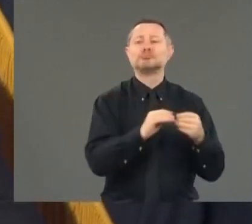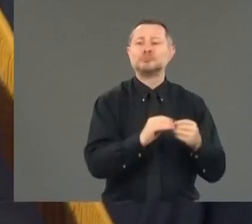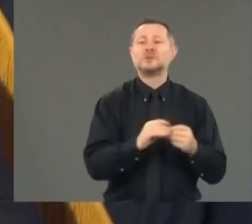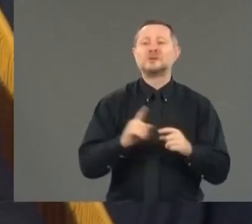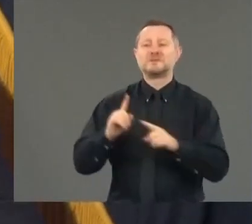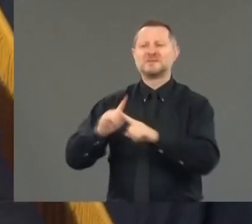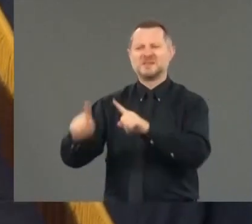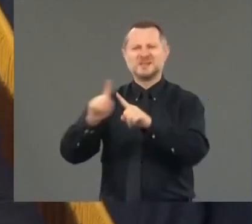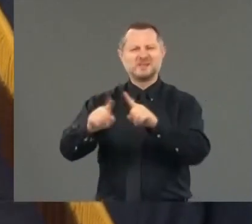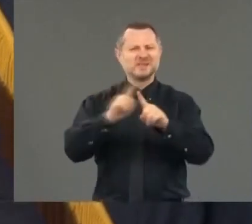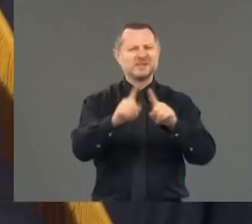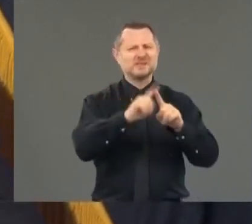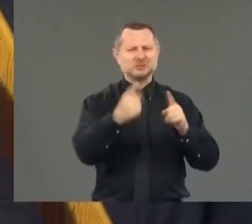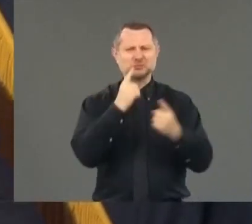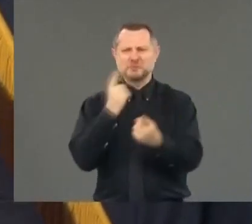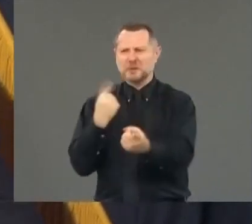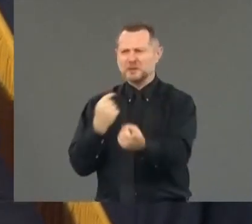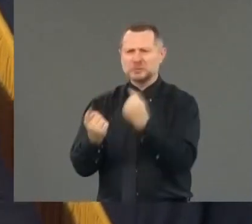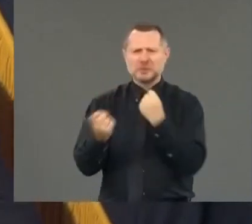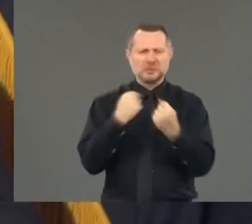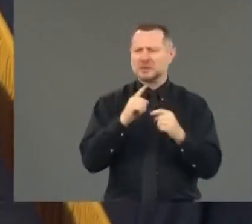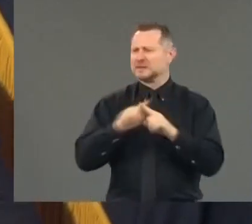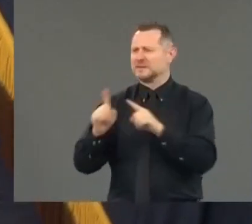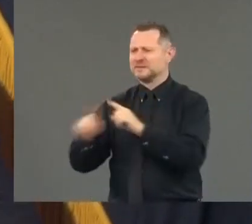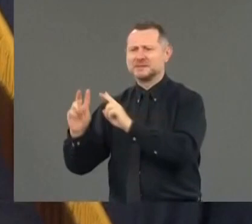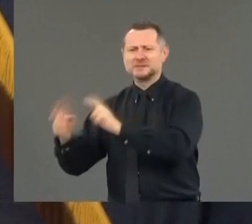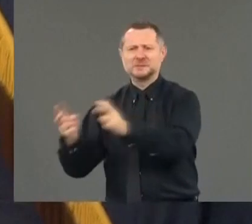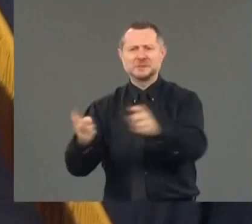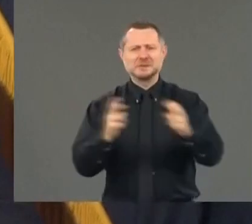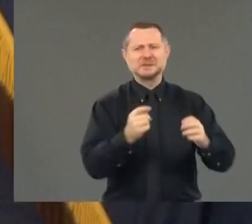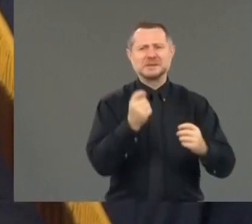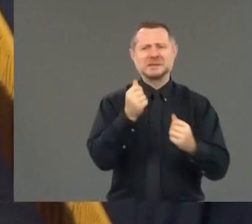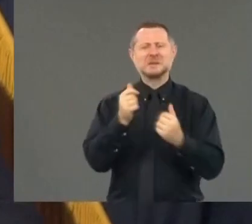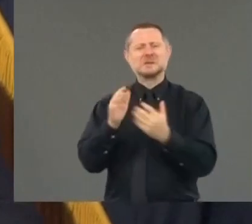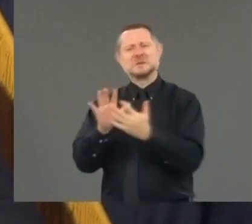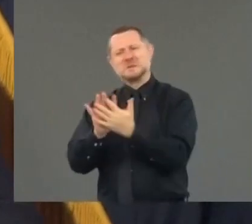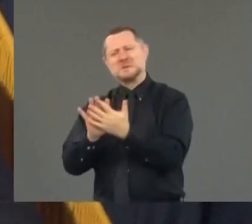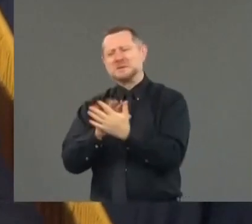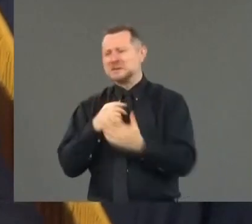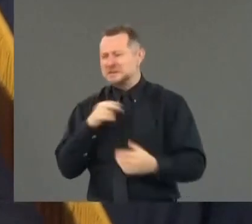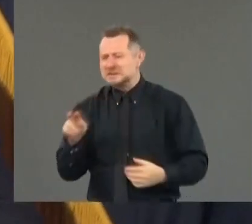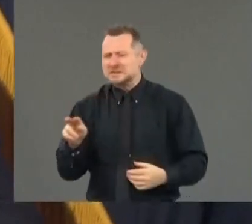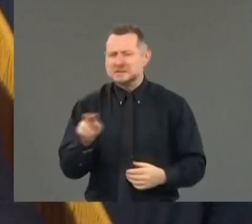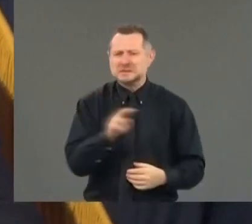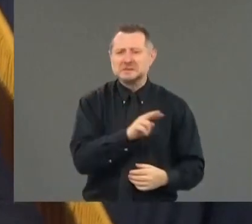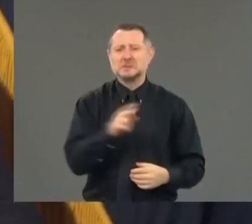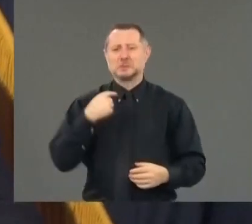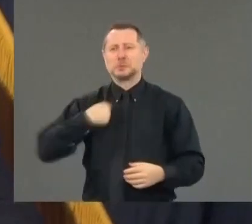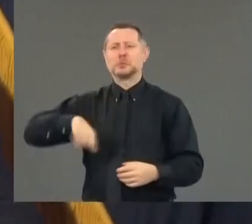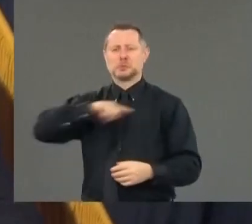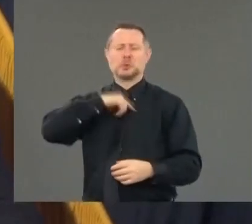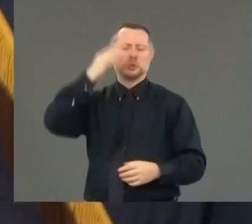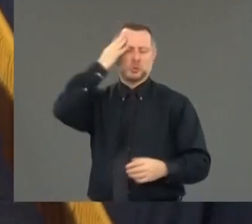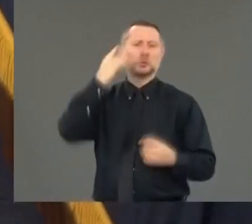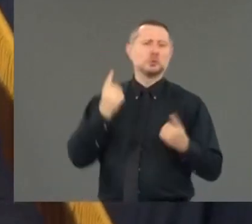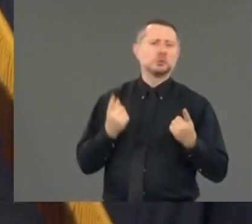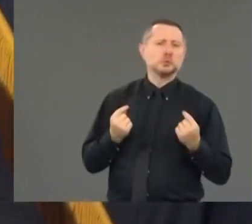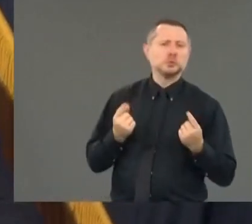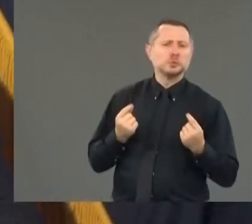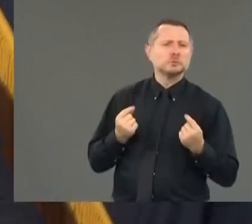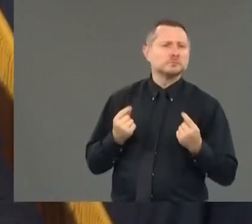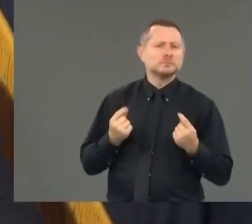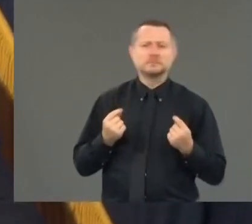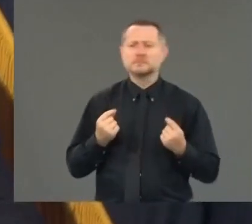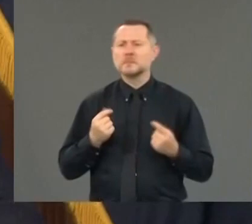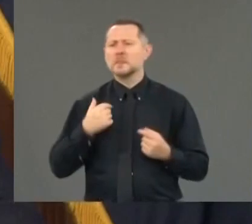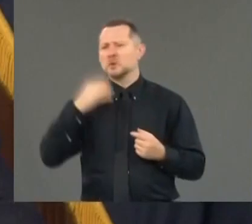array of issues and vagaries. We know what needs to be done. We know what